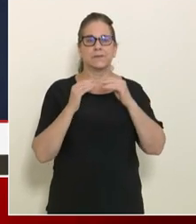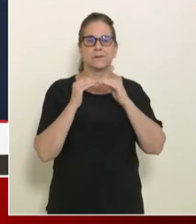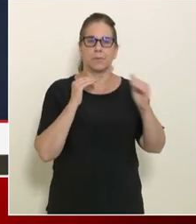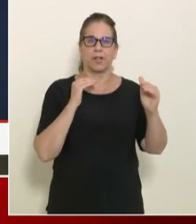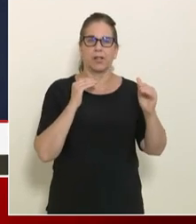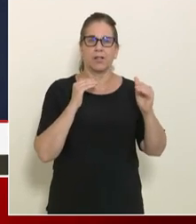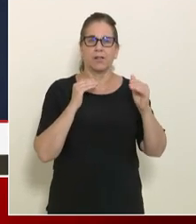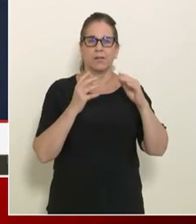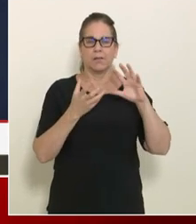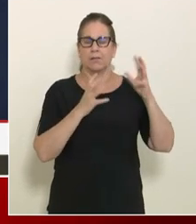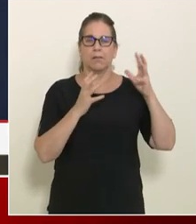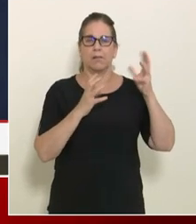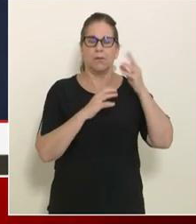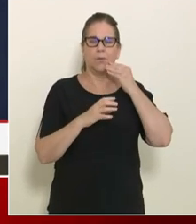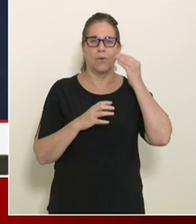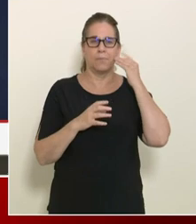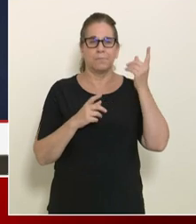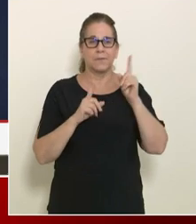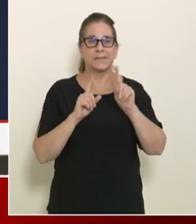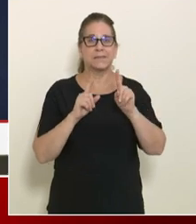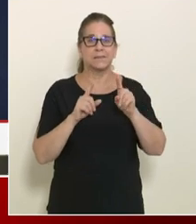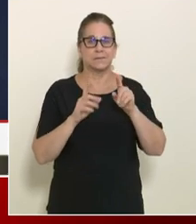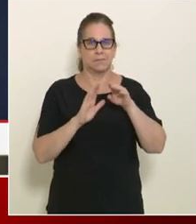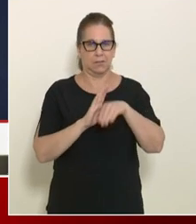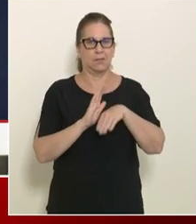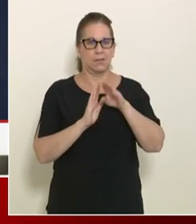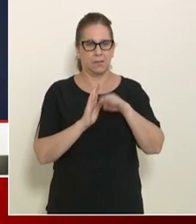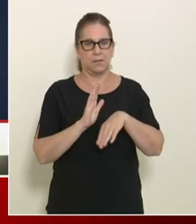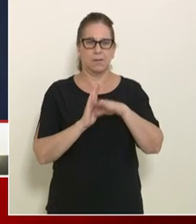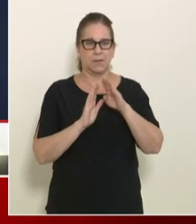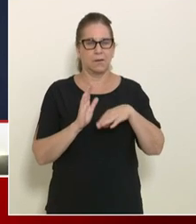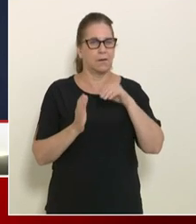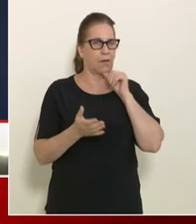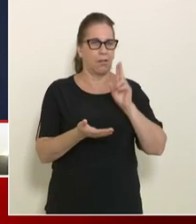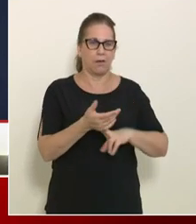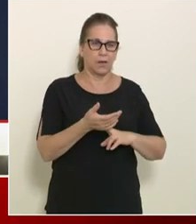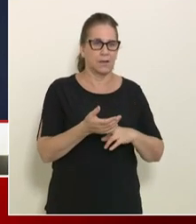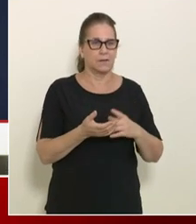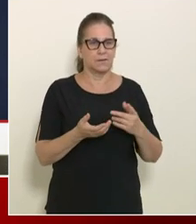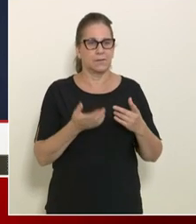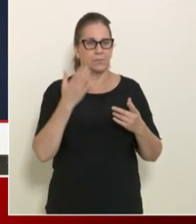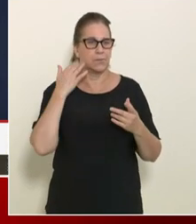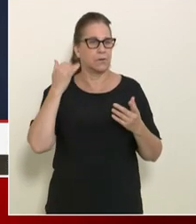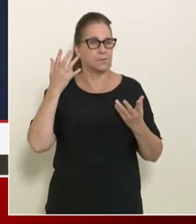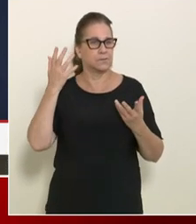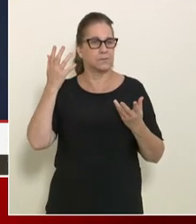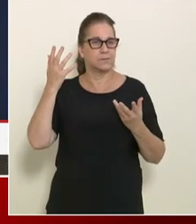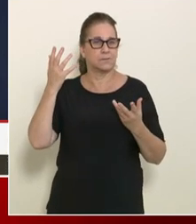may decide at any given time that they're just not going to log in today or in some